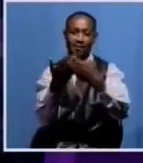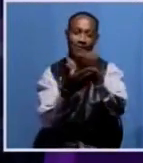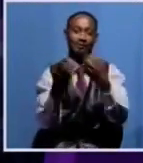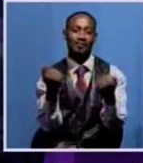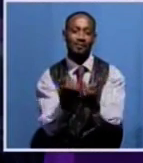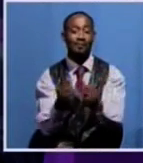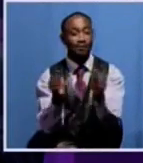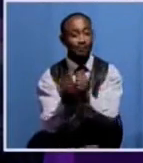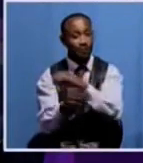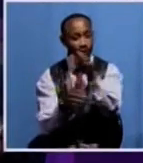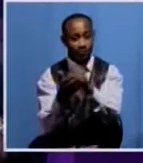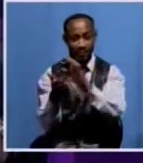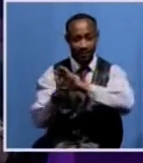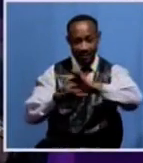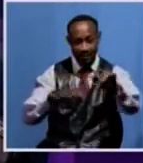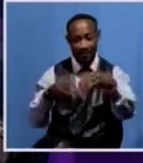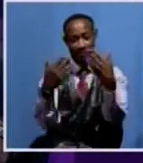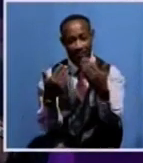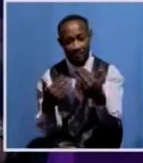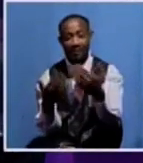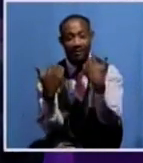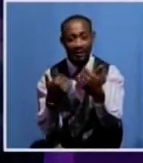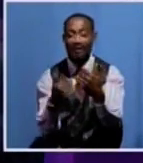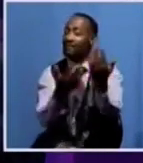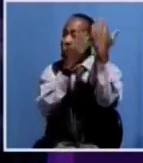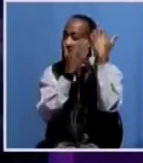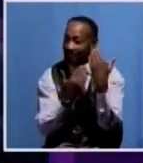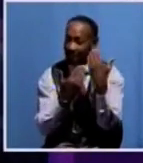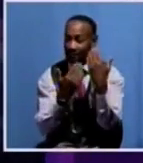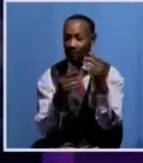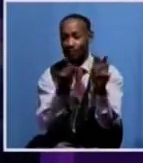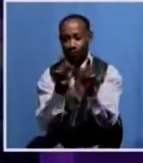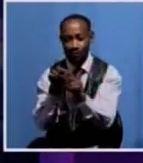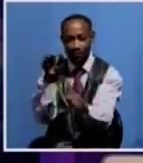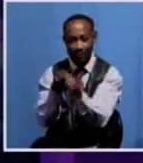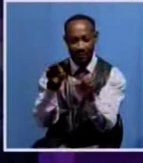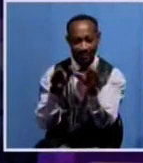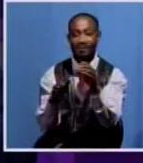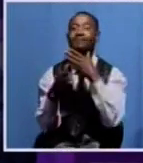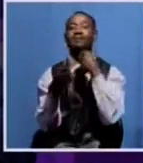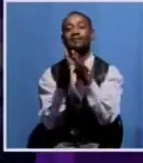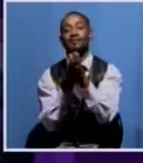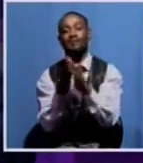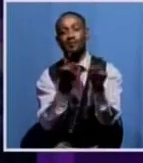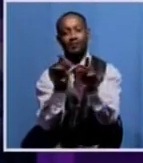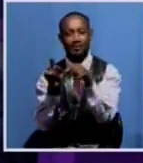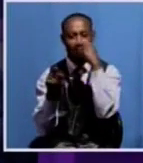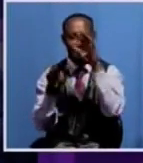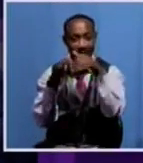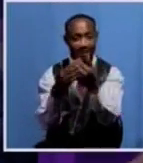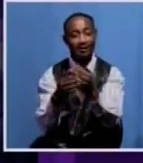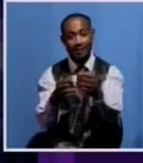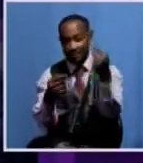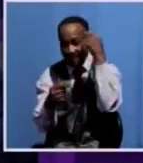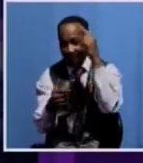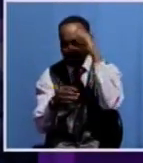But with a near-empty resource envelope, a heavy debt burden, and a limping private sector, it is interesting to see how the government will